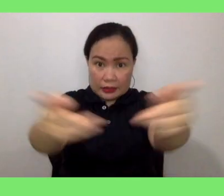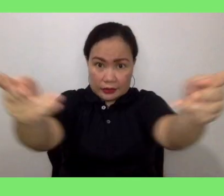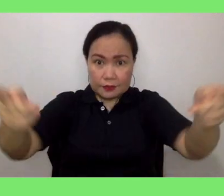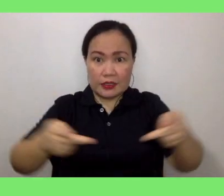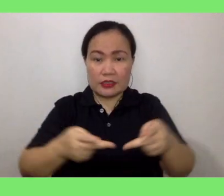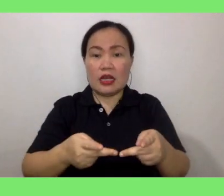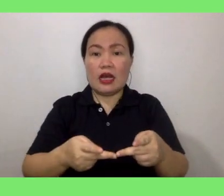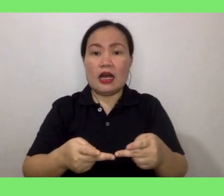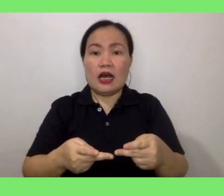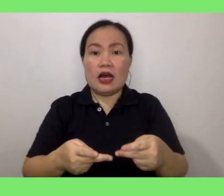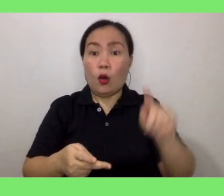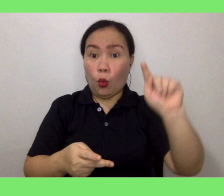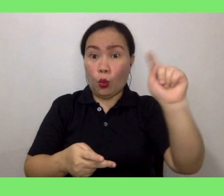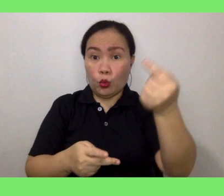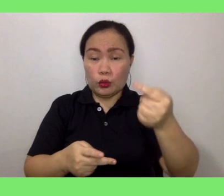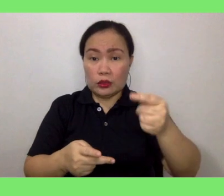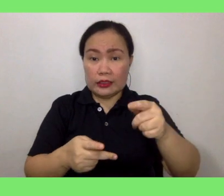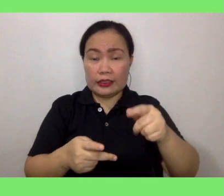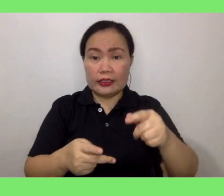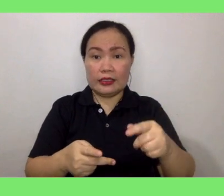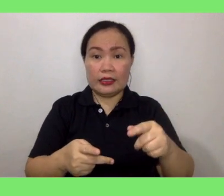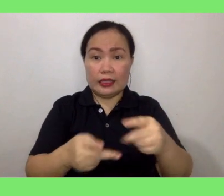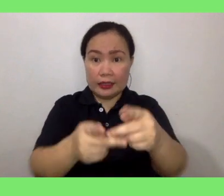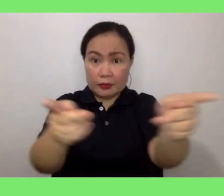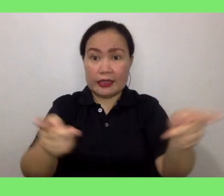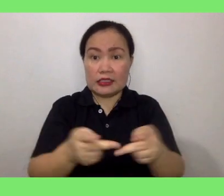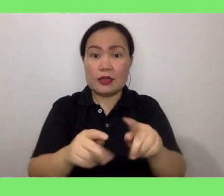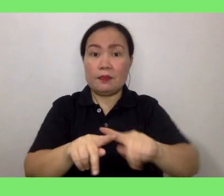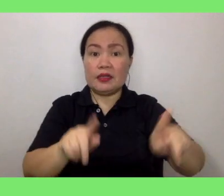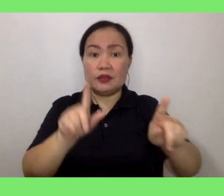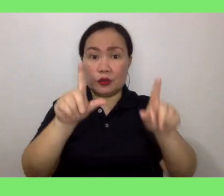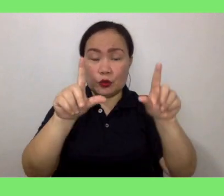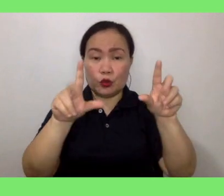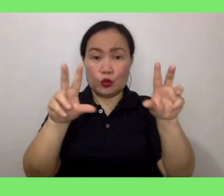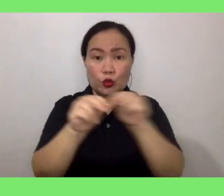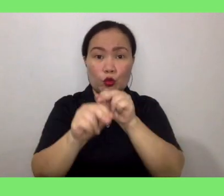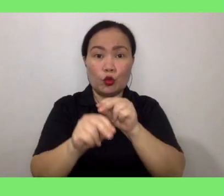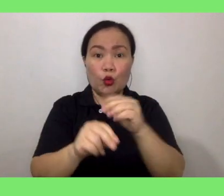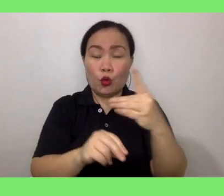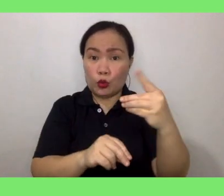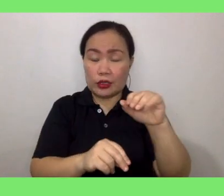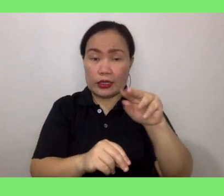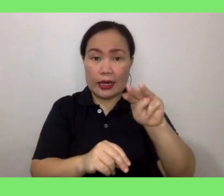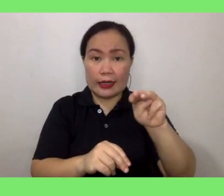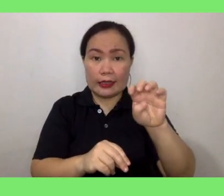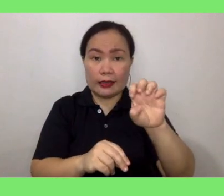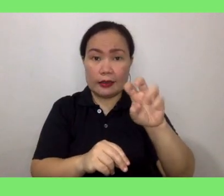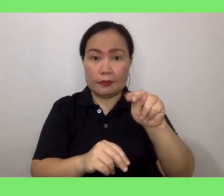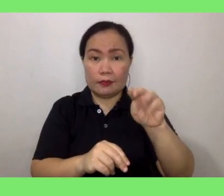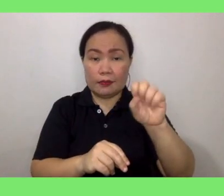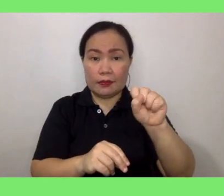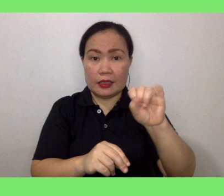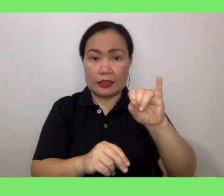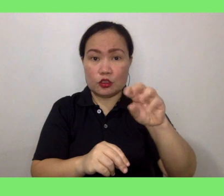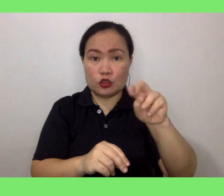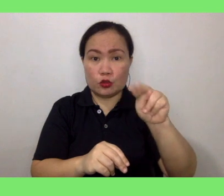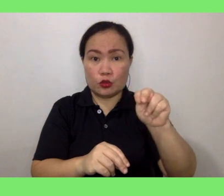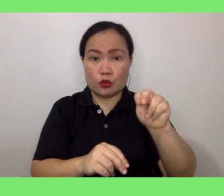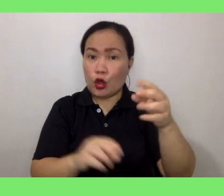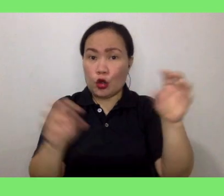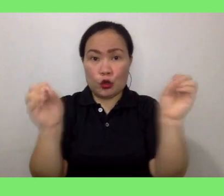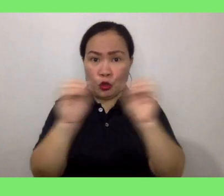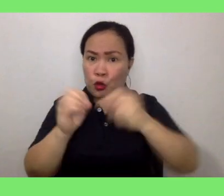location but no dimension, length, width, thickness, and does not occupy an area. So, pag sinabi nating point,